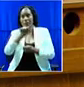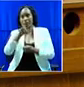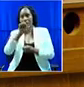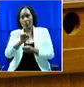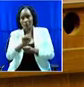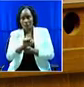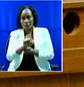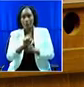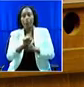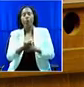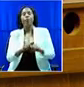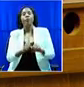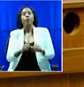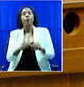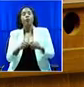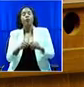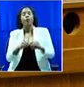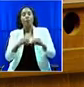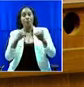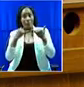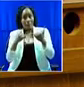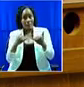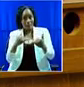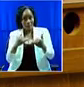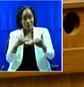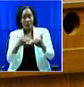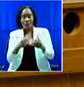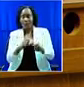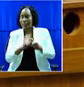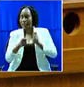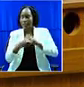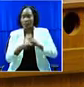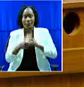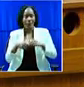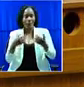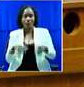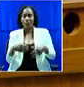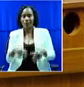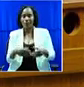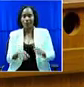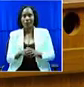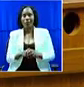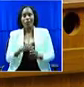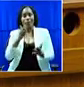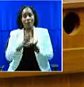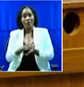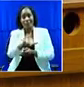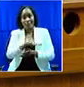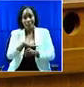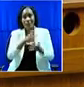at SARS has begun in earnest, and the significant areas of tax